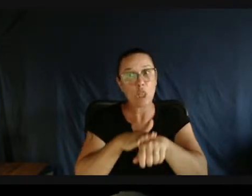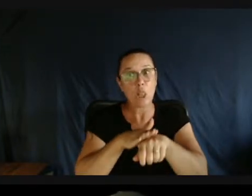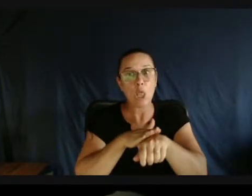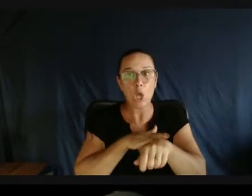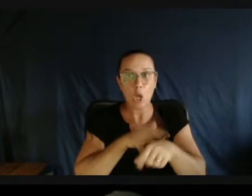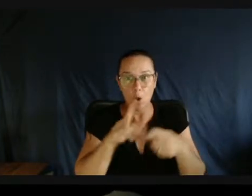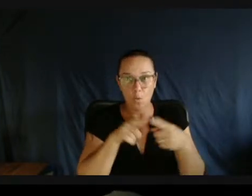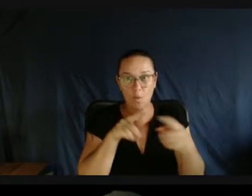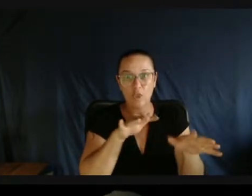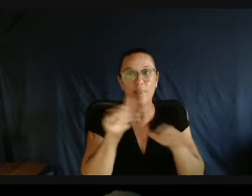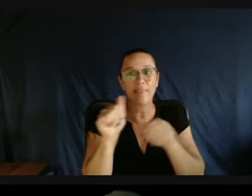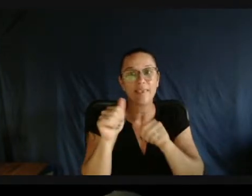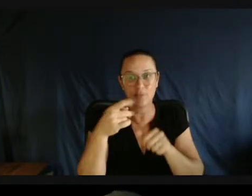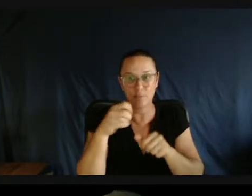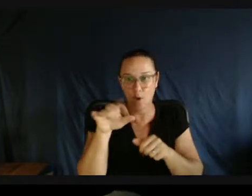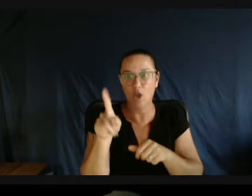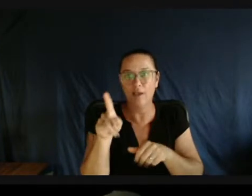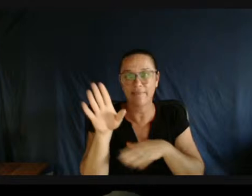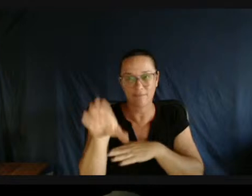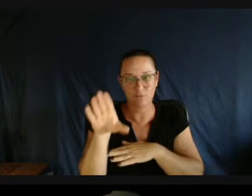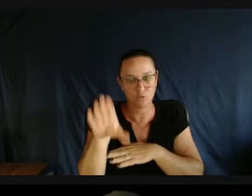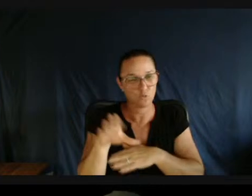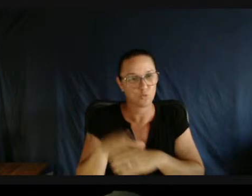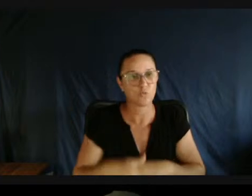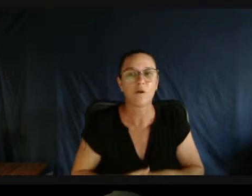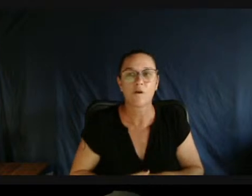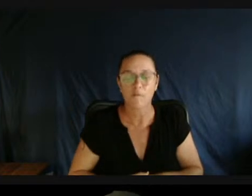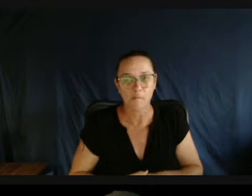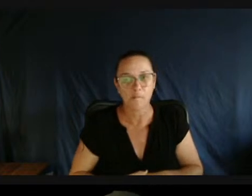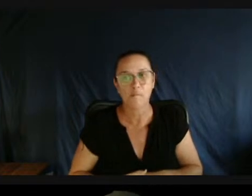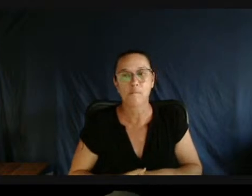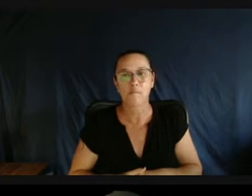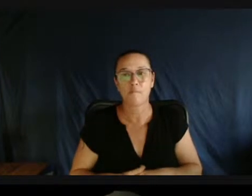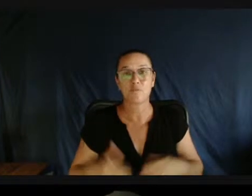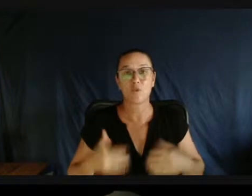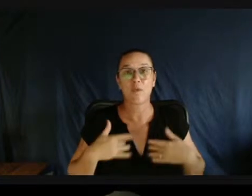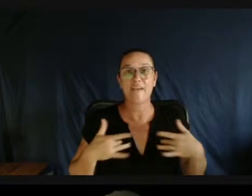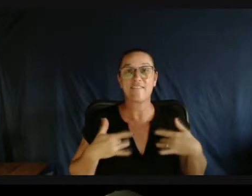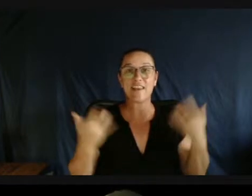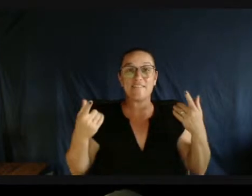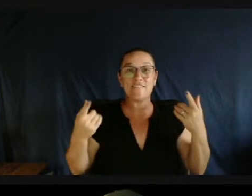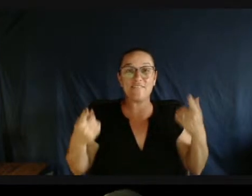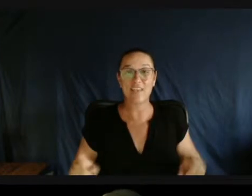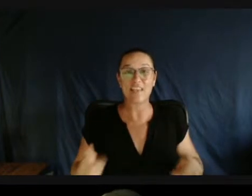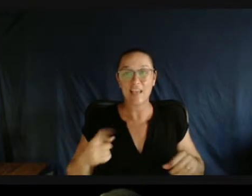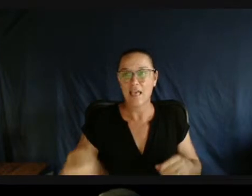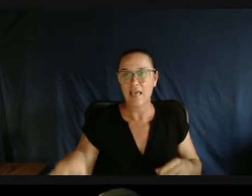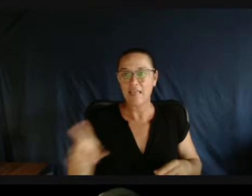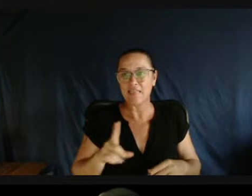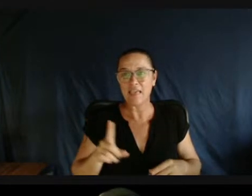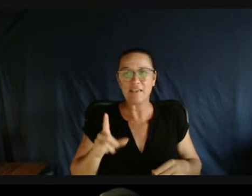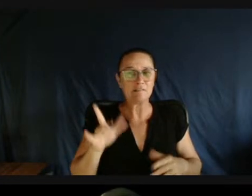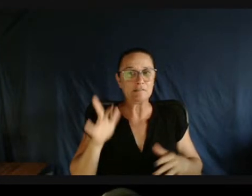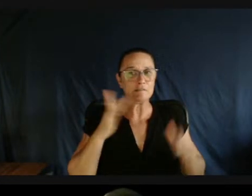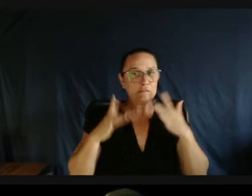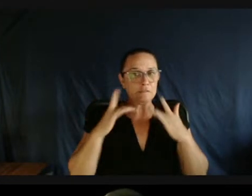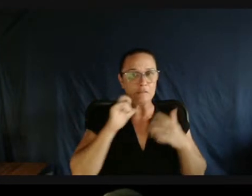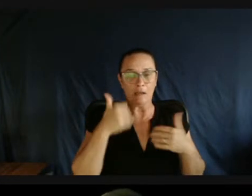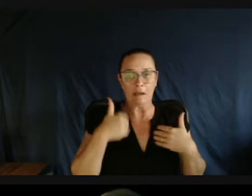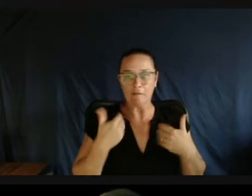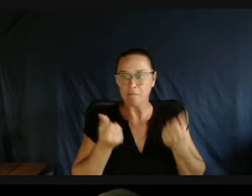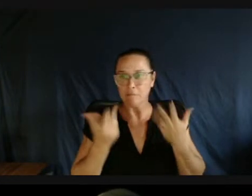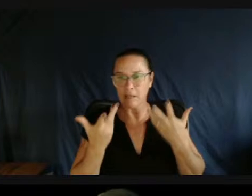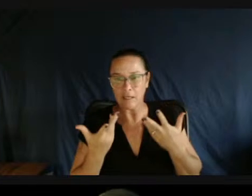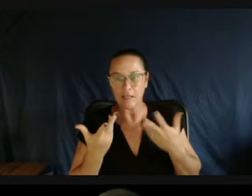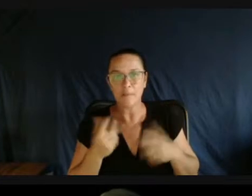in the afternoons. We do have an event that they've been very thin on events happening in the park, but